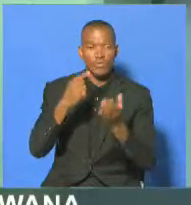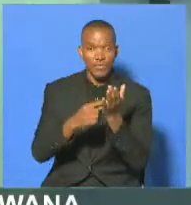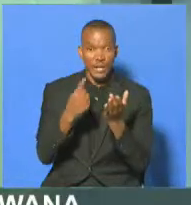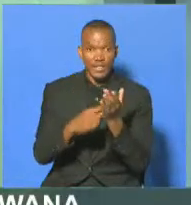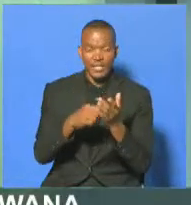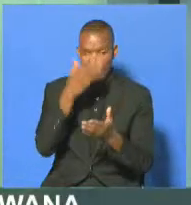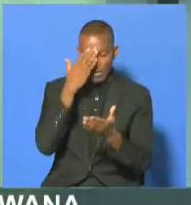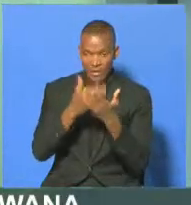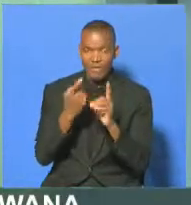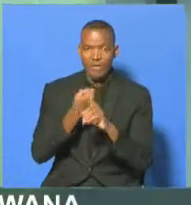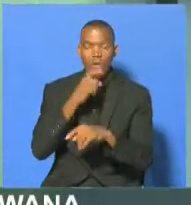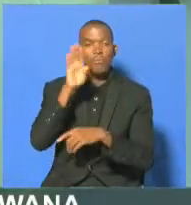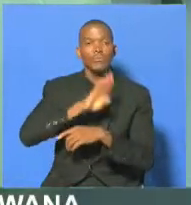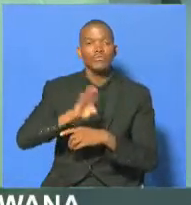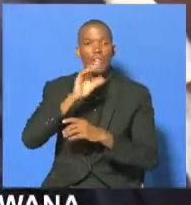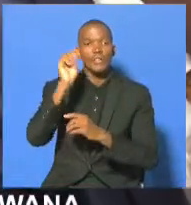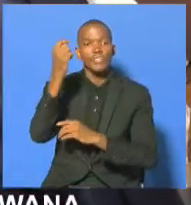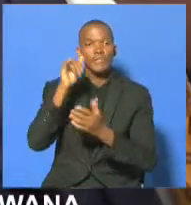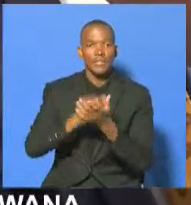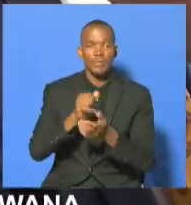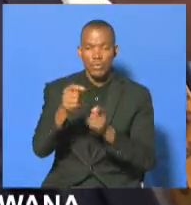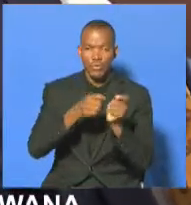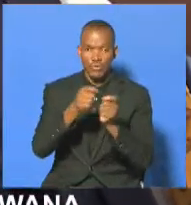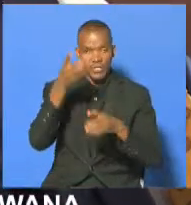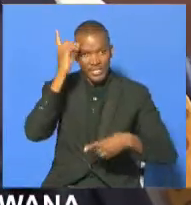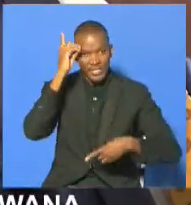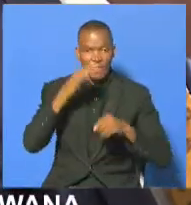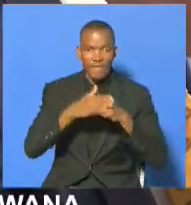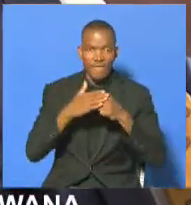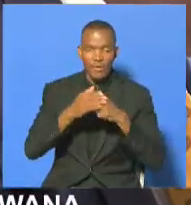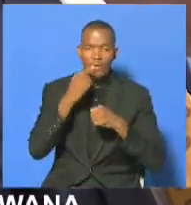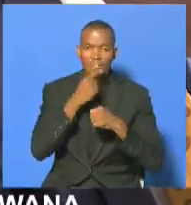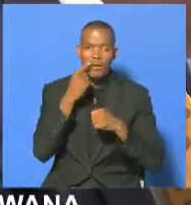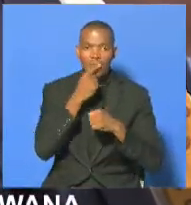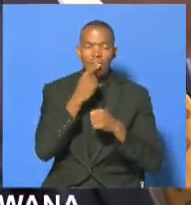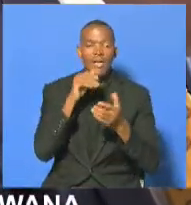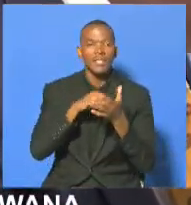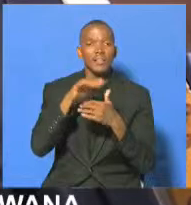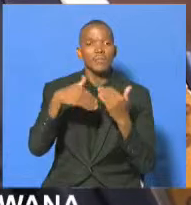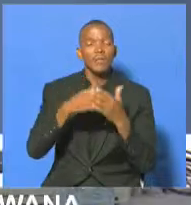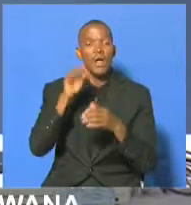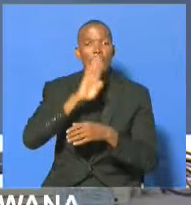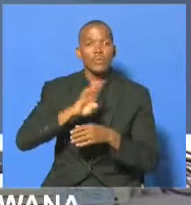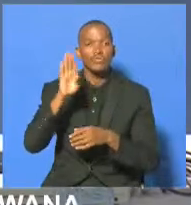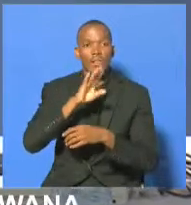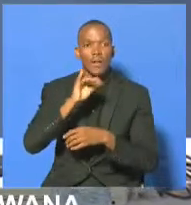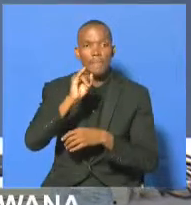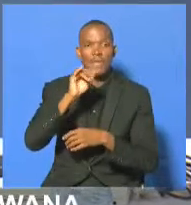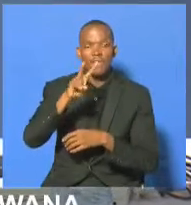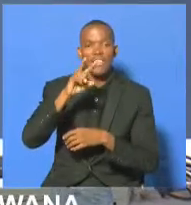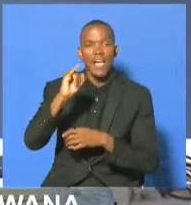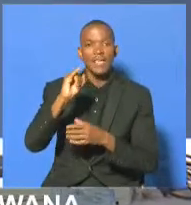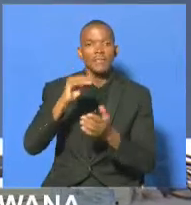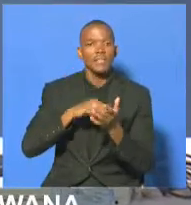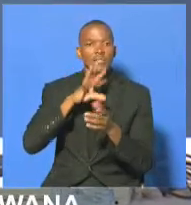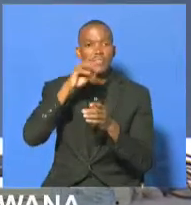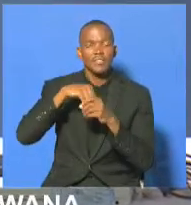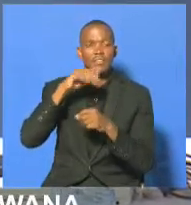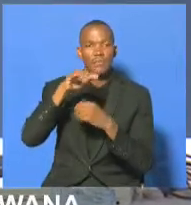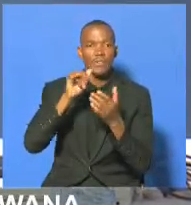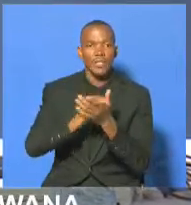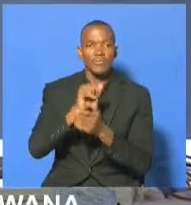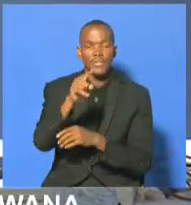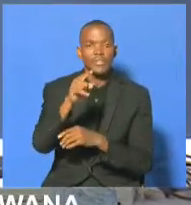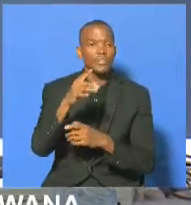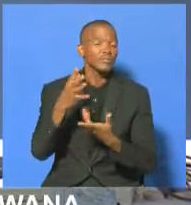Botswana's achievements in the control of foot and mouth disease. The Botswana Vaccine Institute is part of Botswana's success story